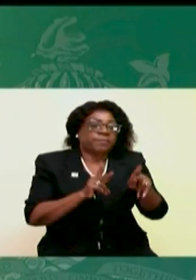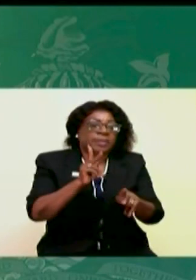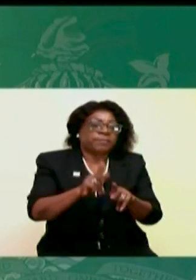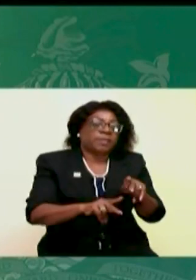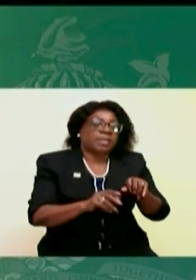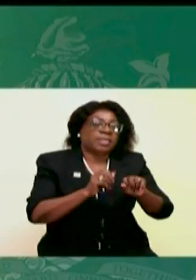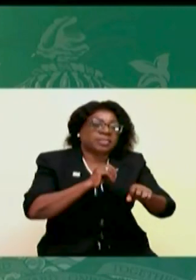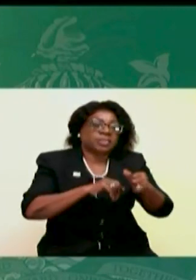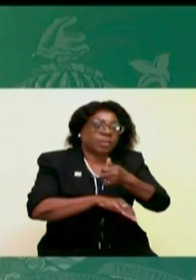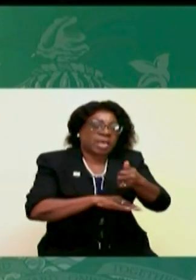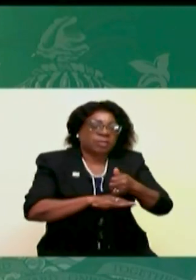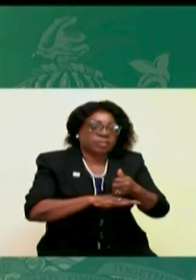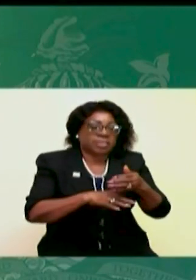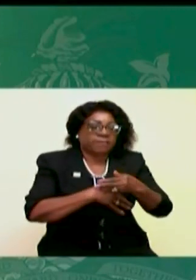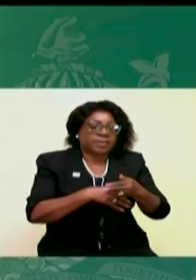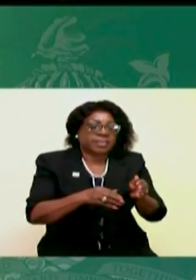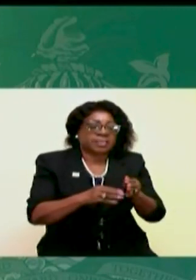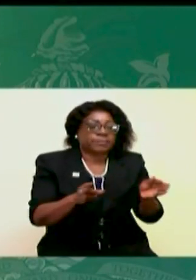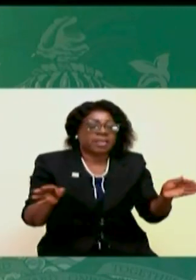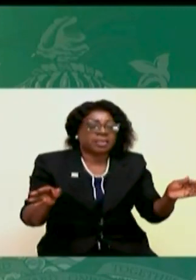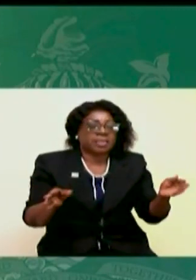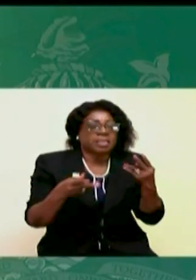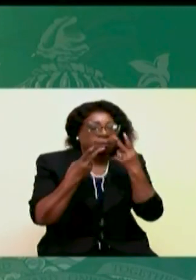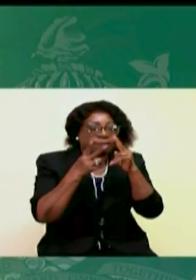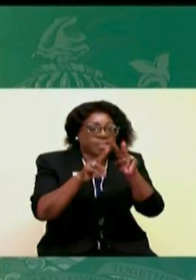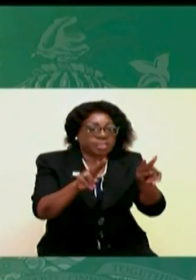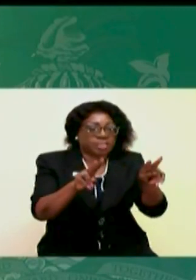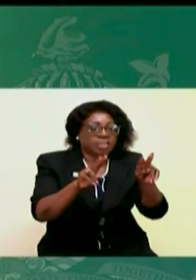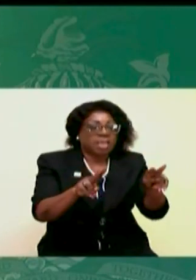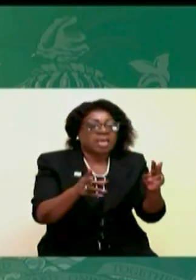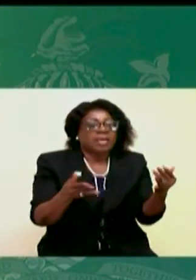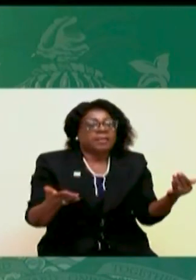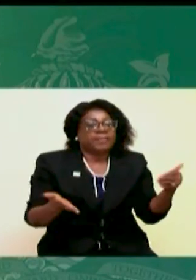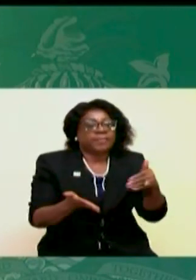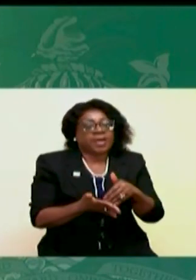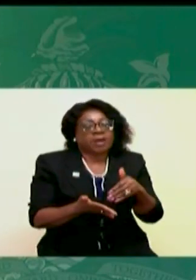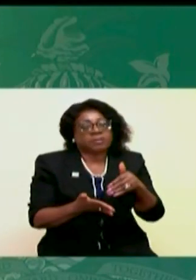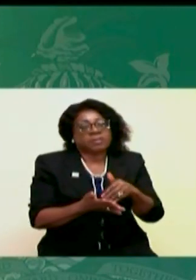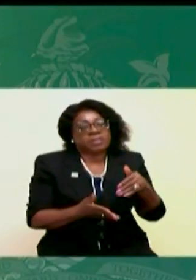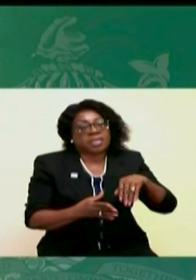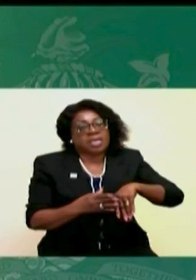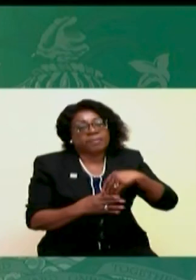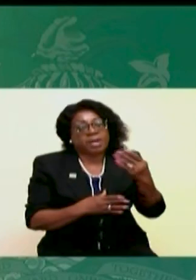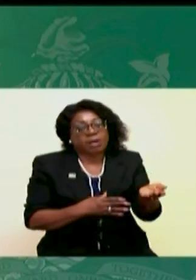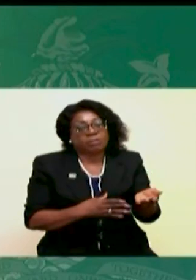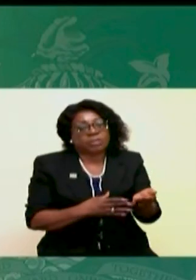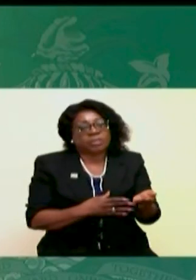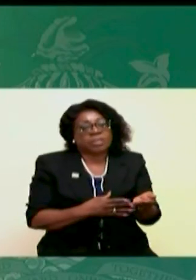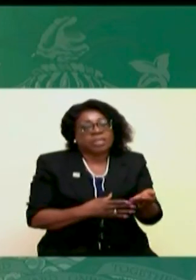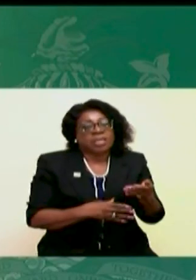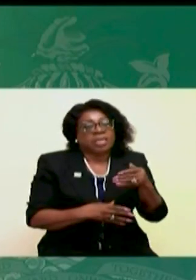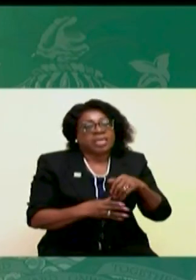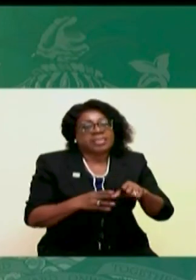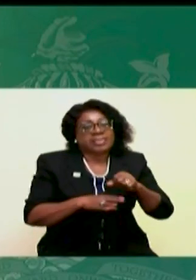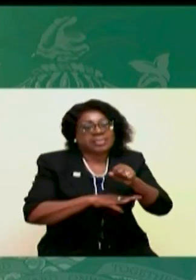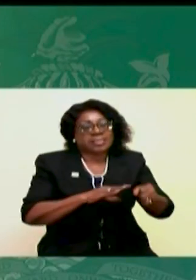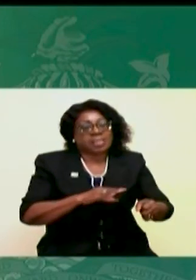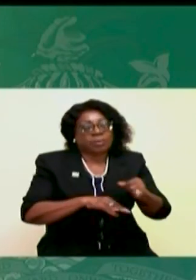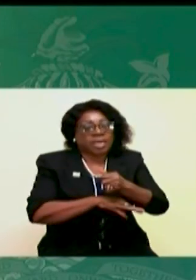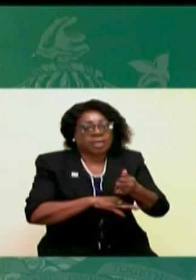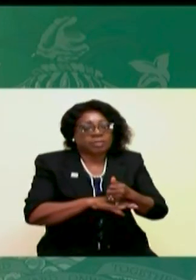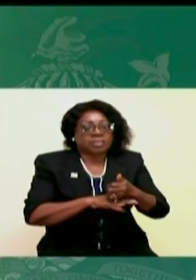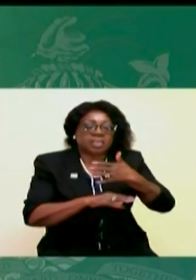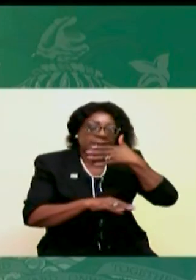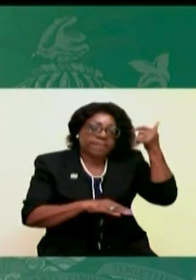have expanded their vision. Thousands came out to the Leon Lundy Welcome Party in South Andras, and they are better for